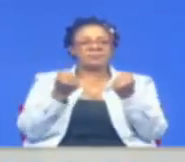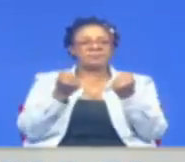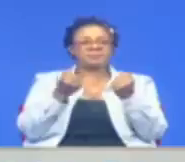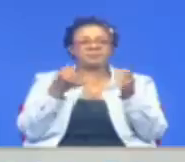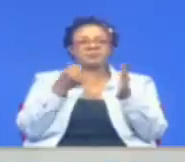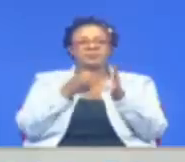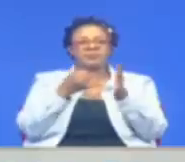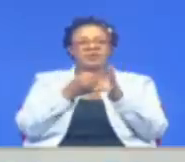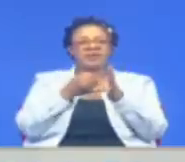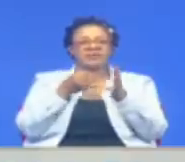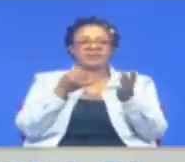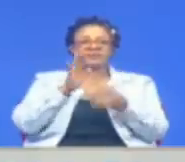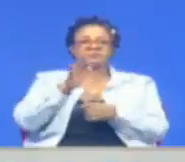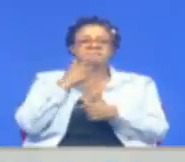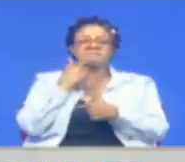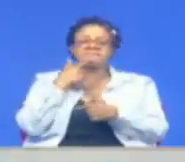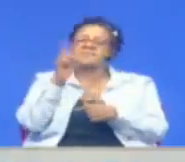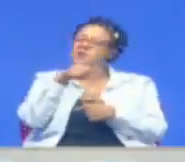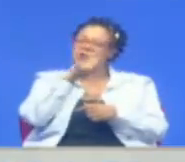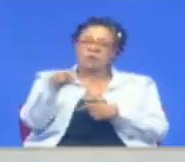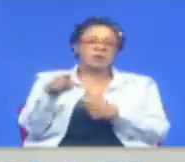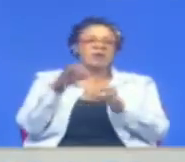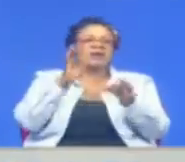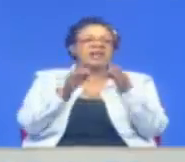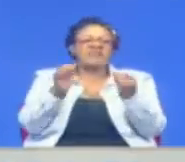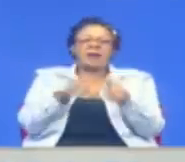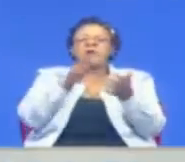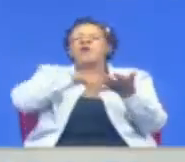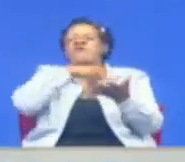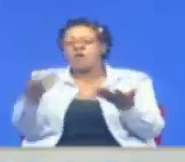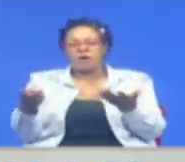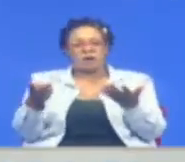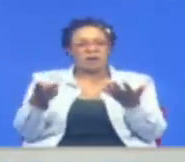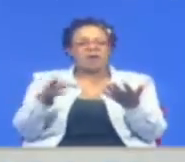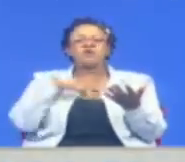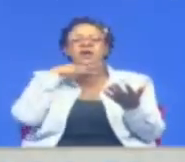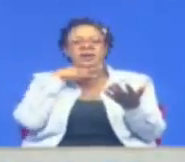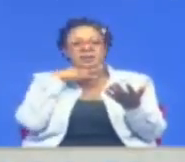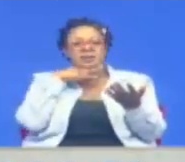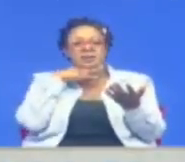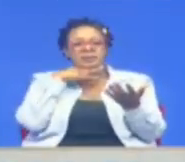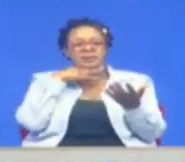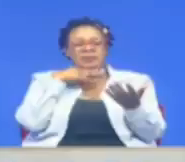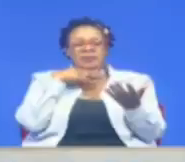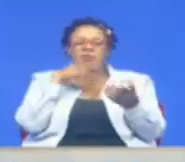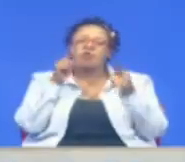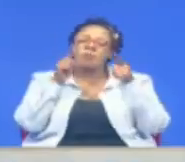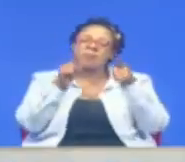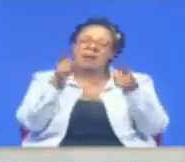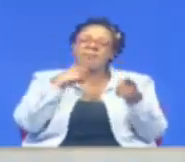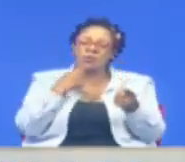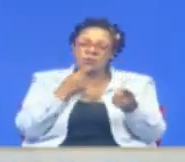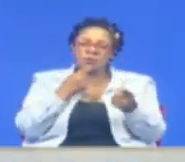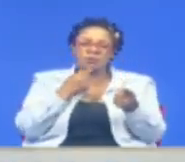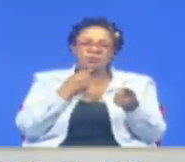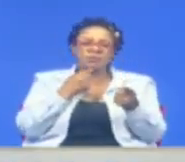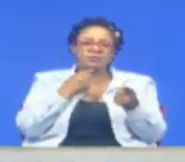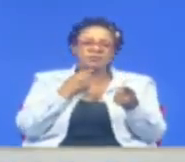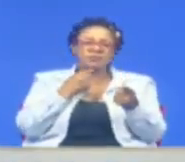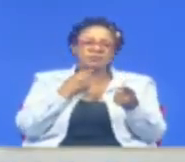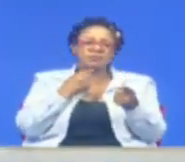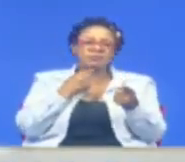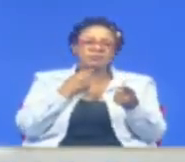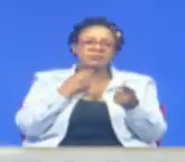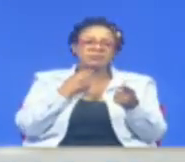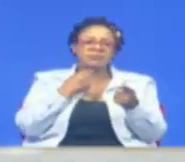even criticize it and say this is wrong. Supposing you fall out and you die, whom are you going to blame? I